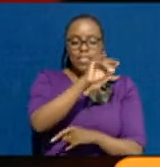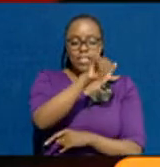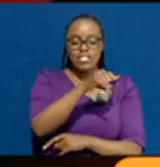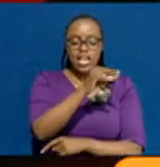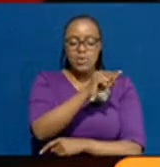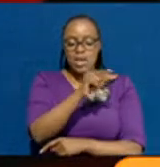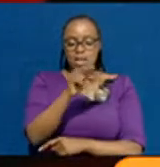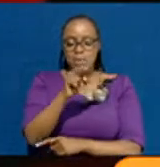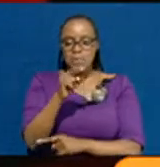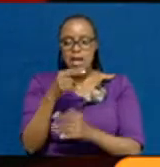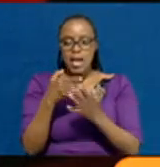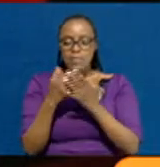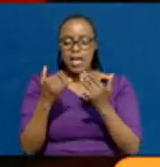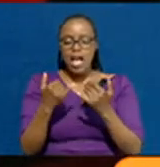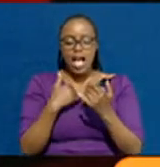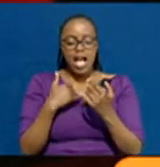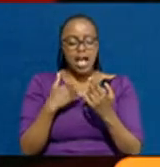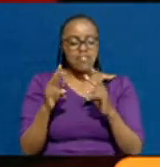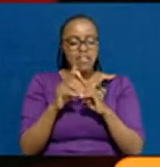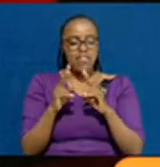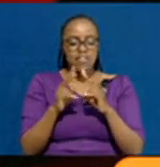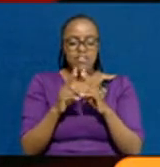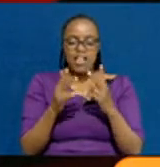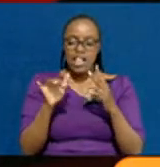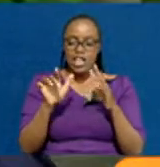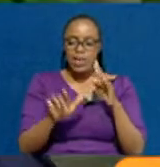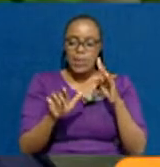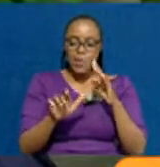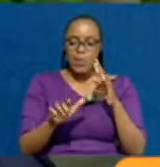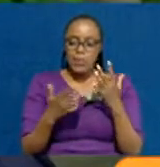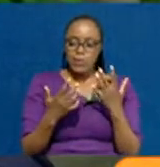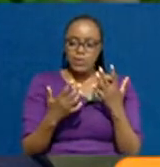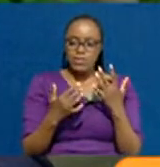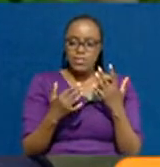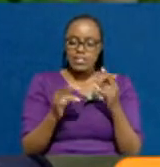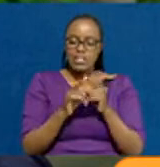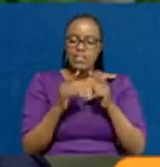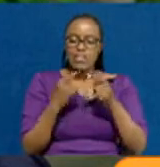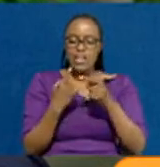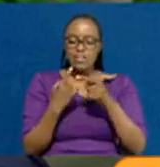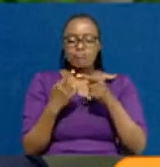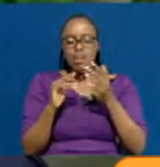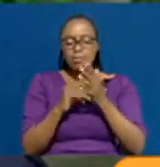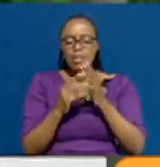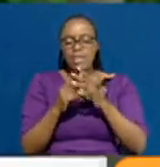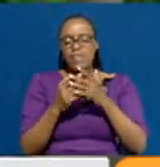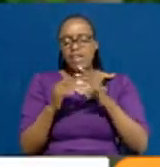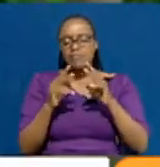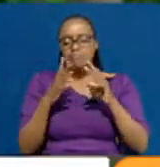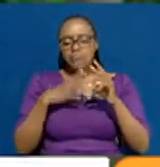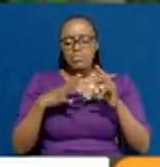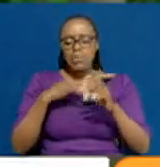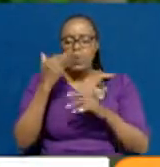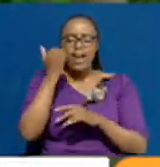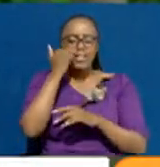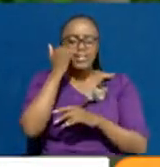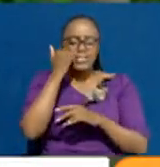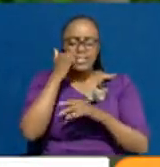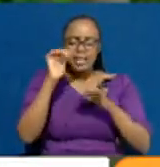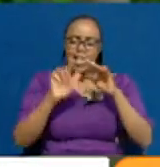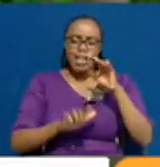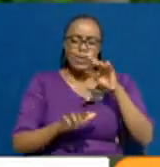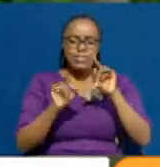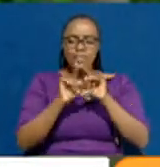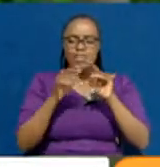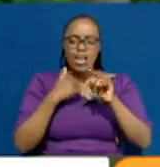have had very, very low fast positivity rate. So to speak, the last 2 months, we have had